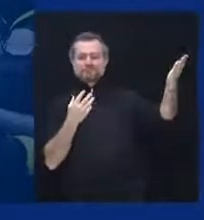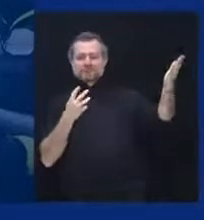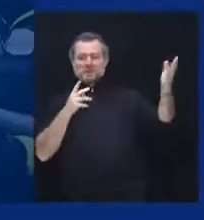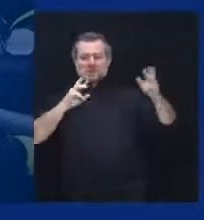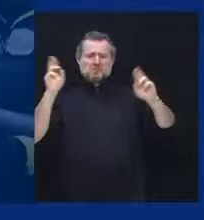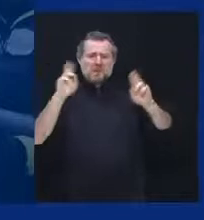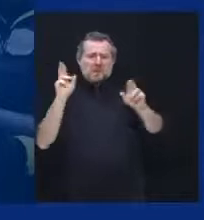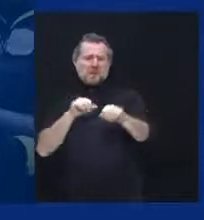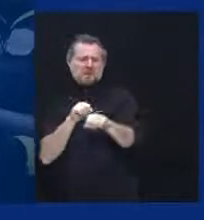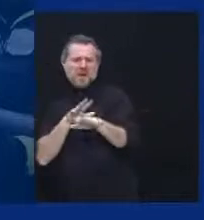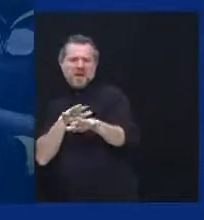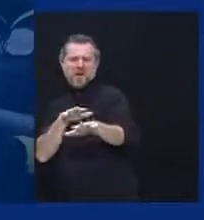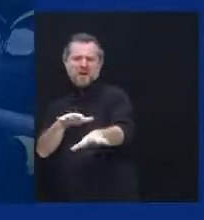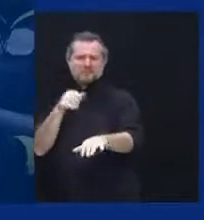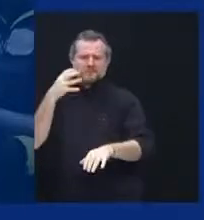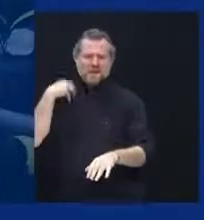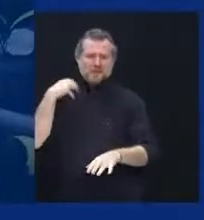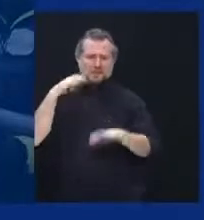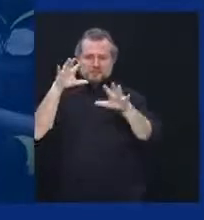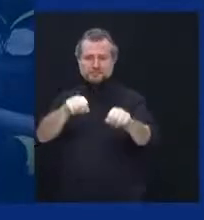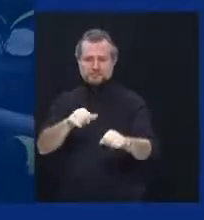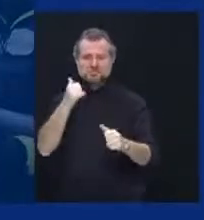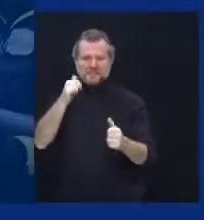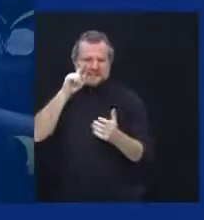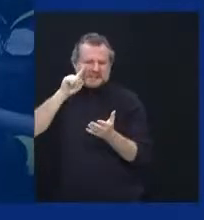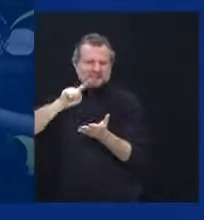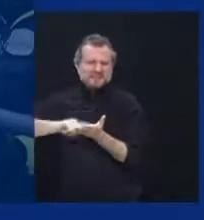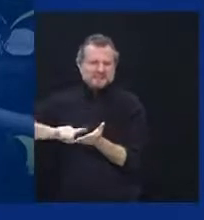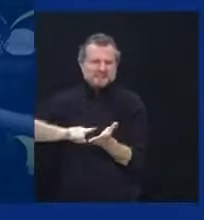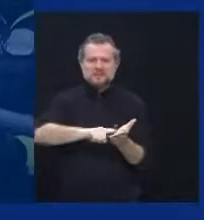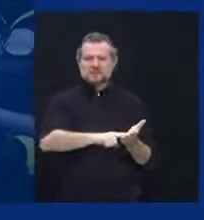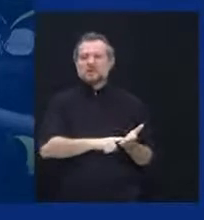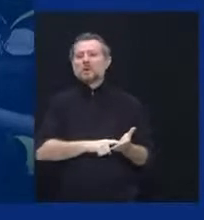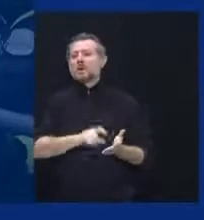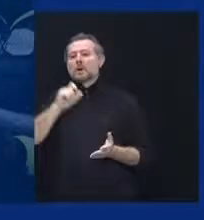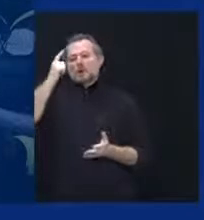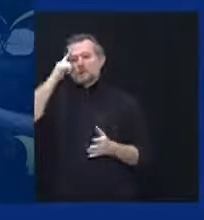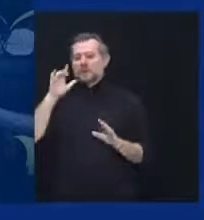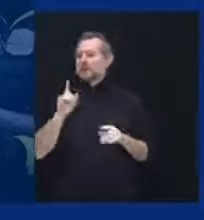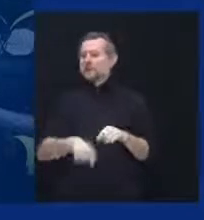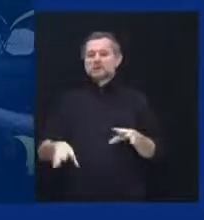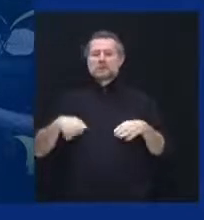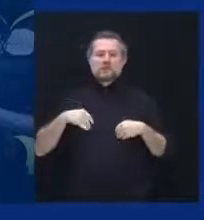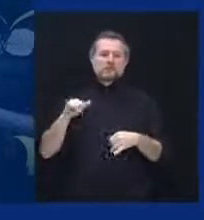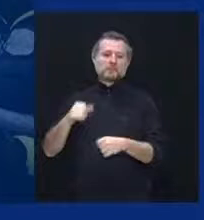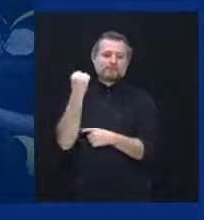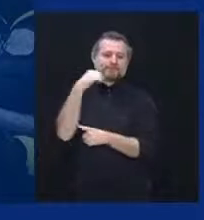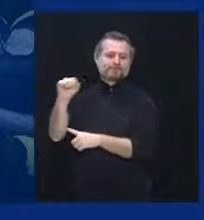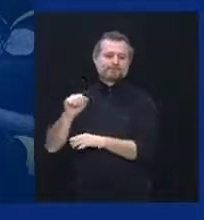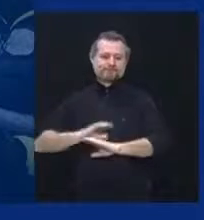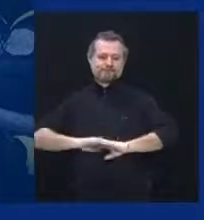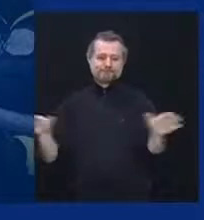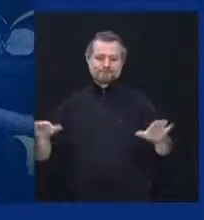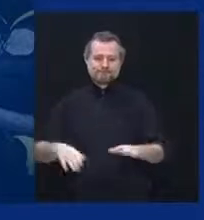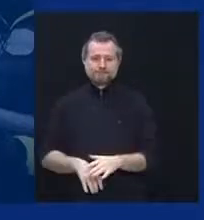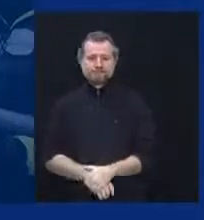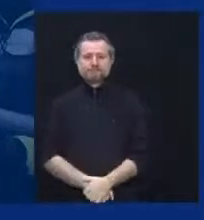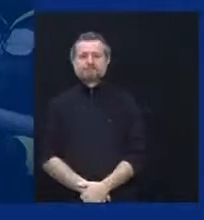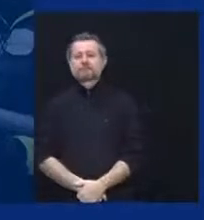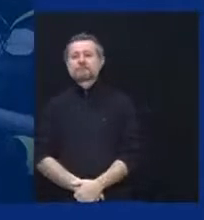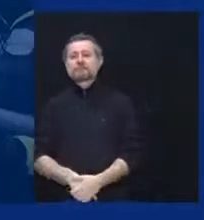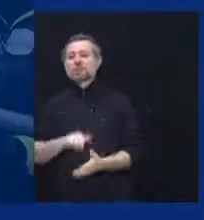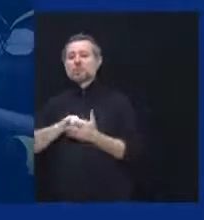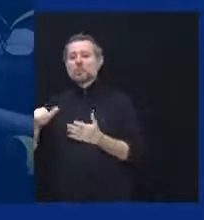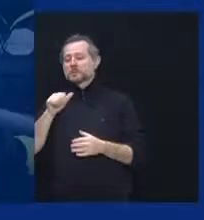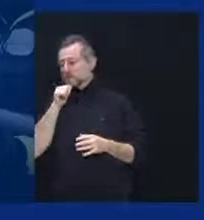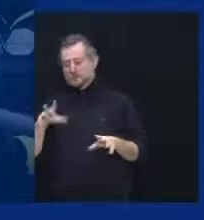investigations. Government cannot tolerate criminal insurrection, and New Yorkers will not